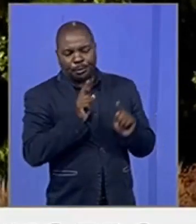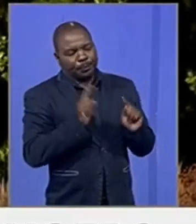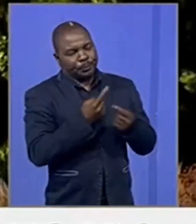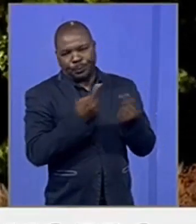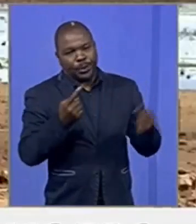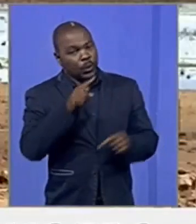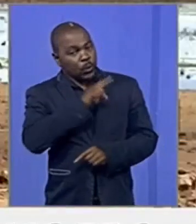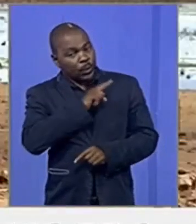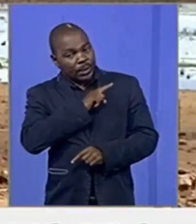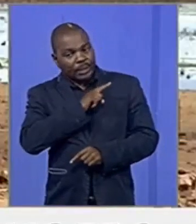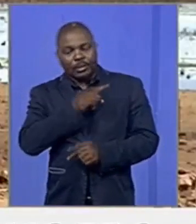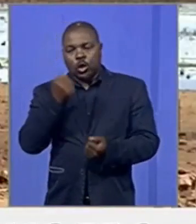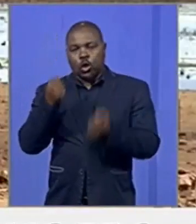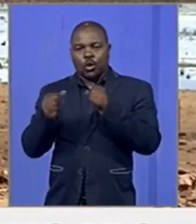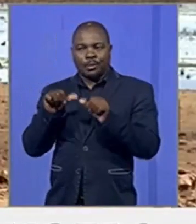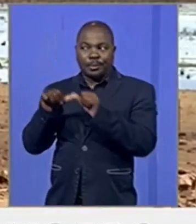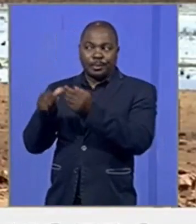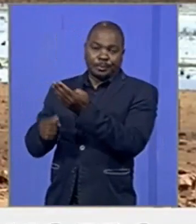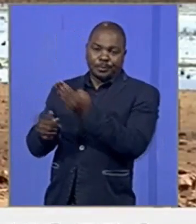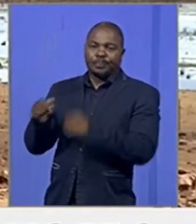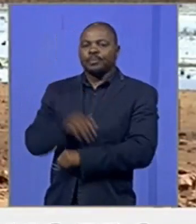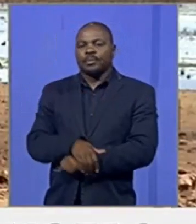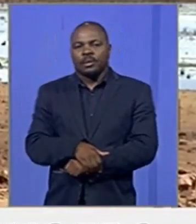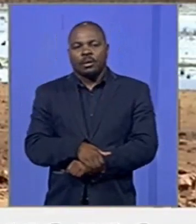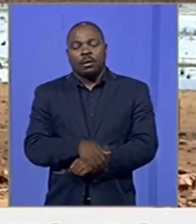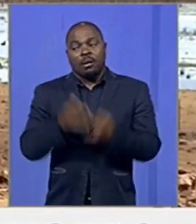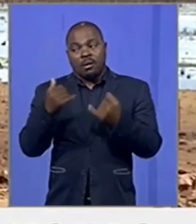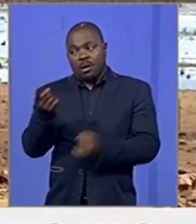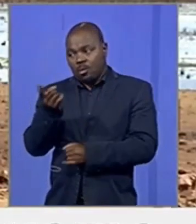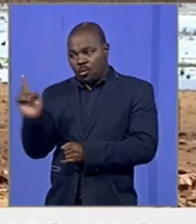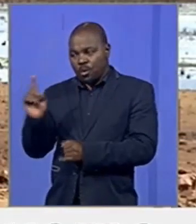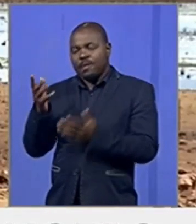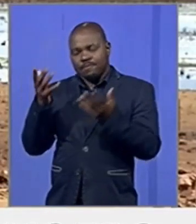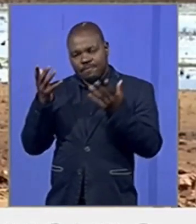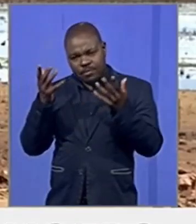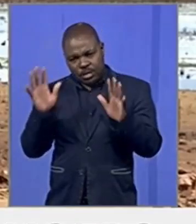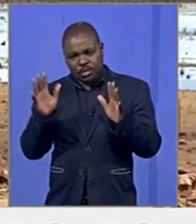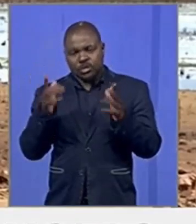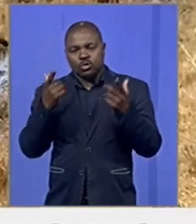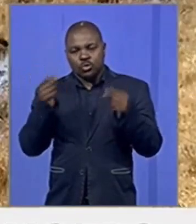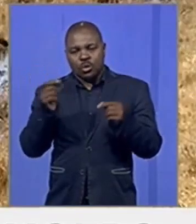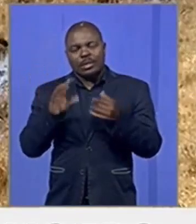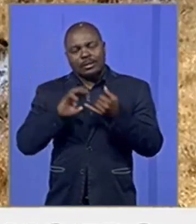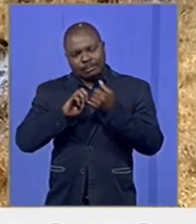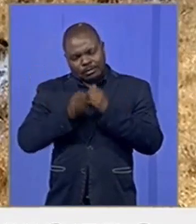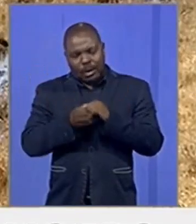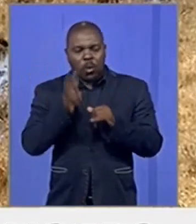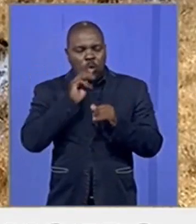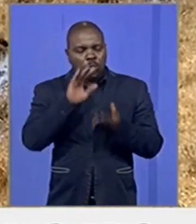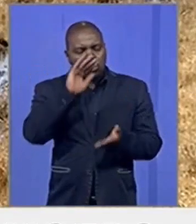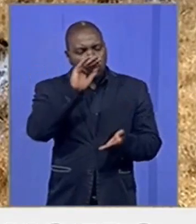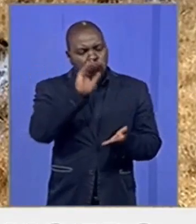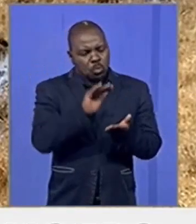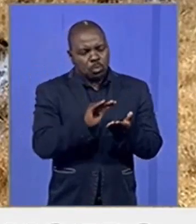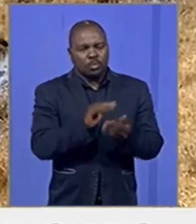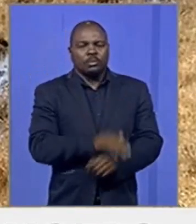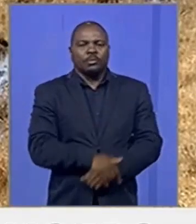fa morero ono o le kwa kgotlatshekelo mme ba setse ba tsere kgato ya go ka fokotsa metsi